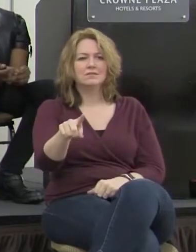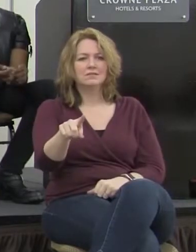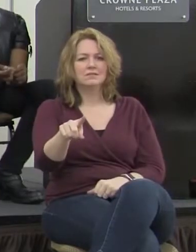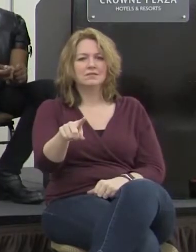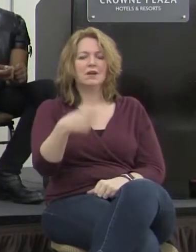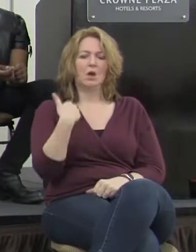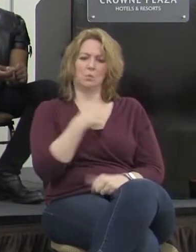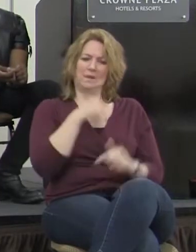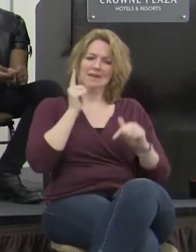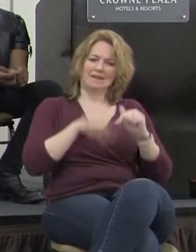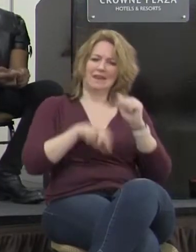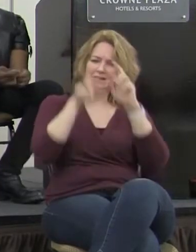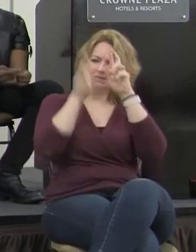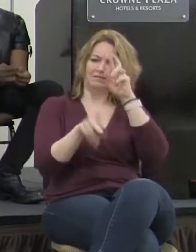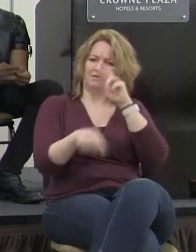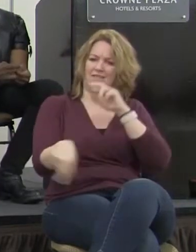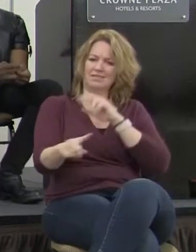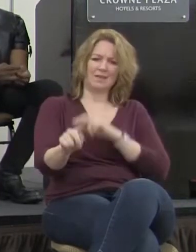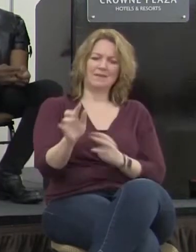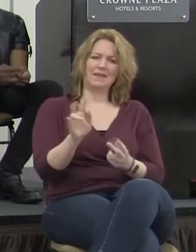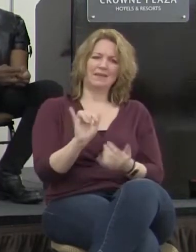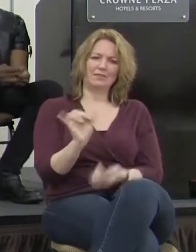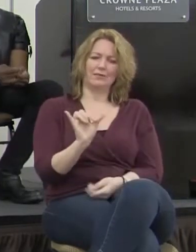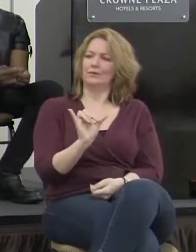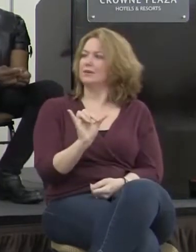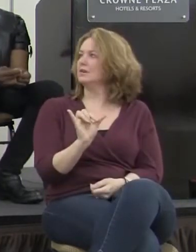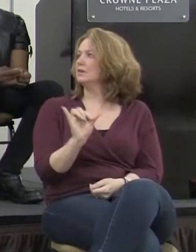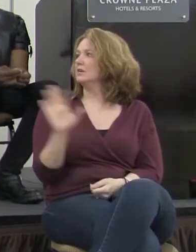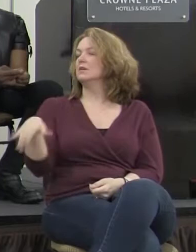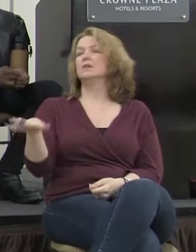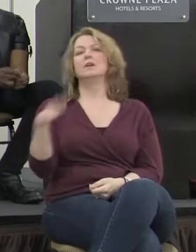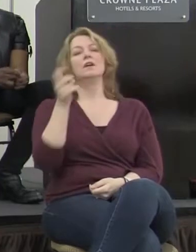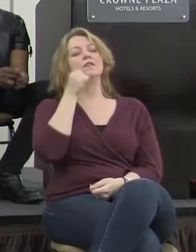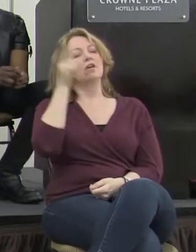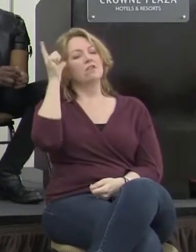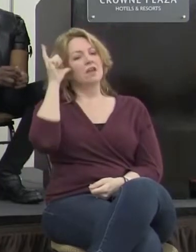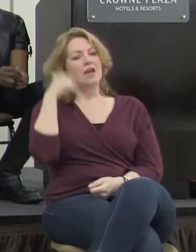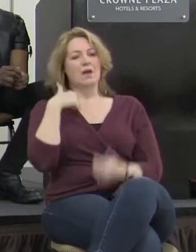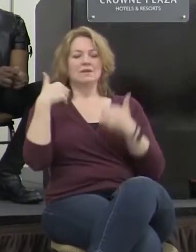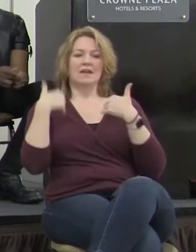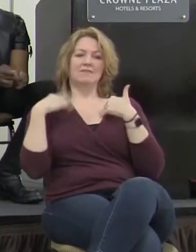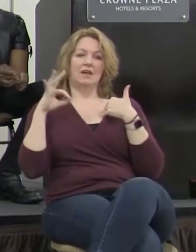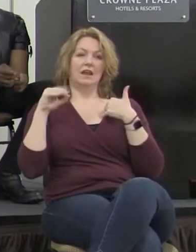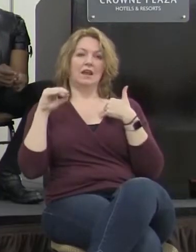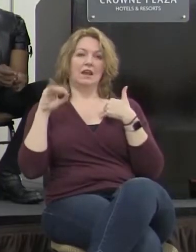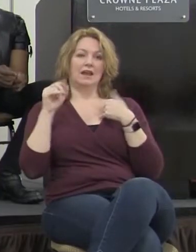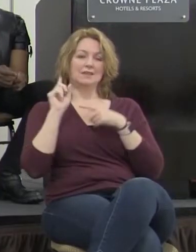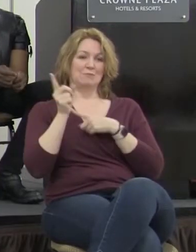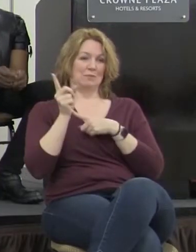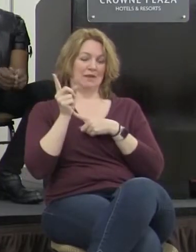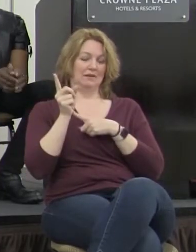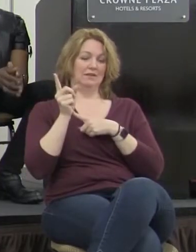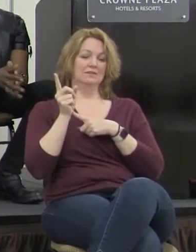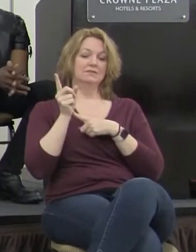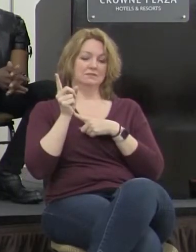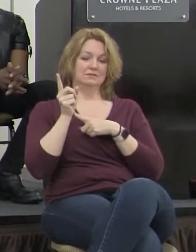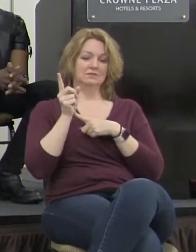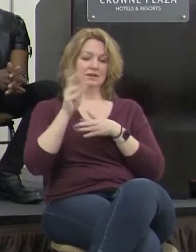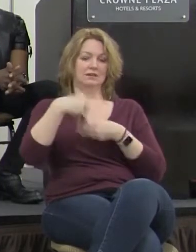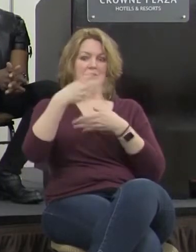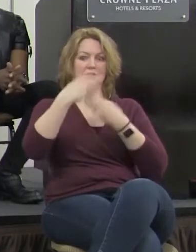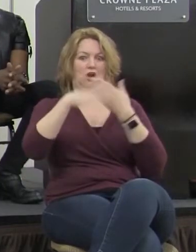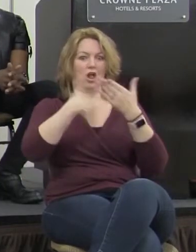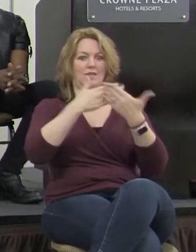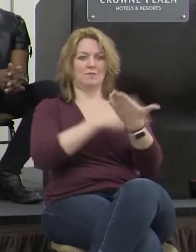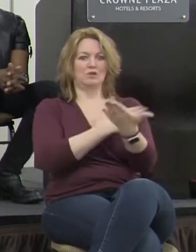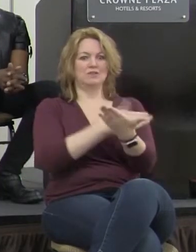disrespect them ourselves. So, I mean, just the other day, I was having a 90s moment. So I pulled up all of the music that I